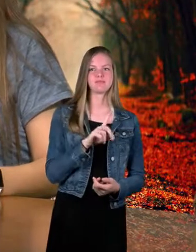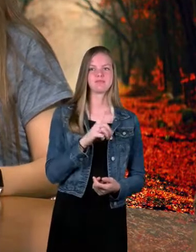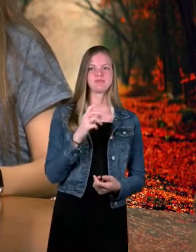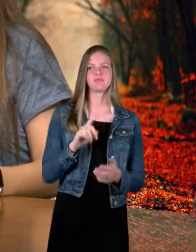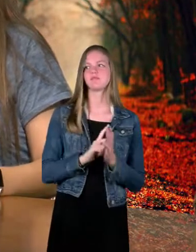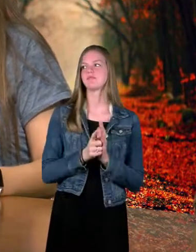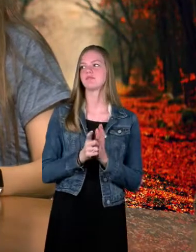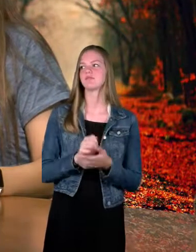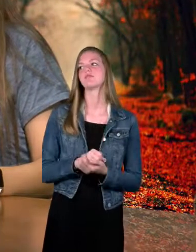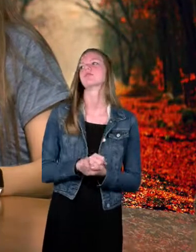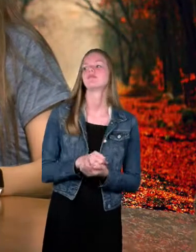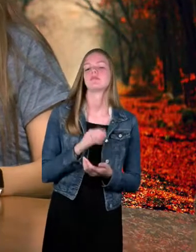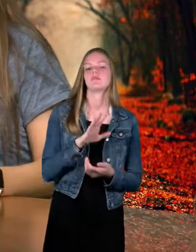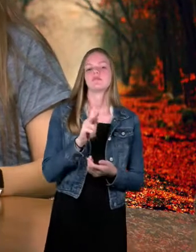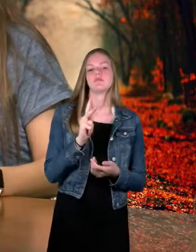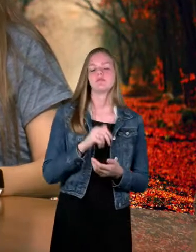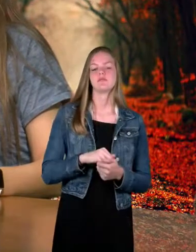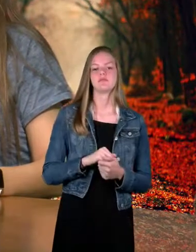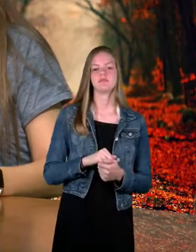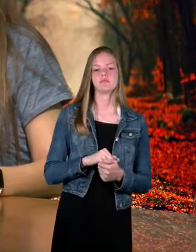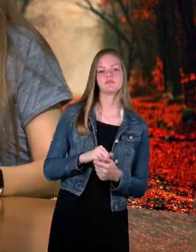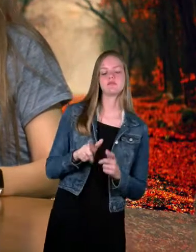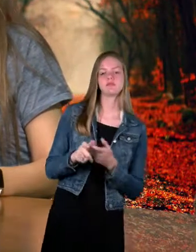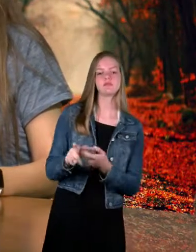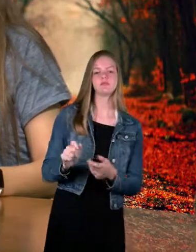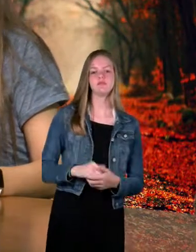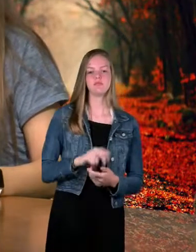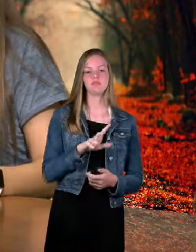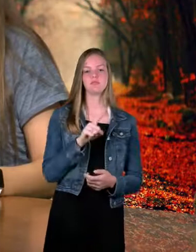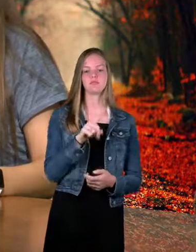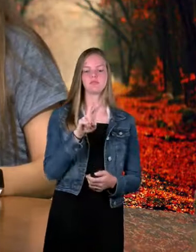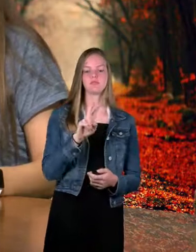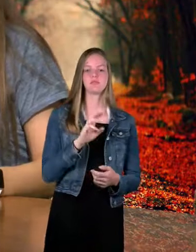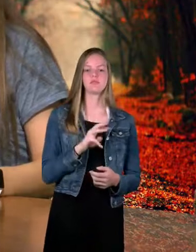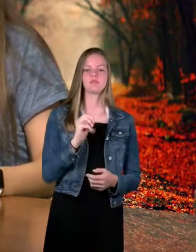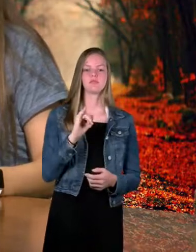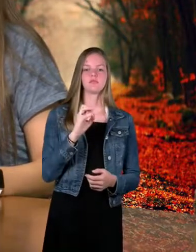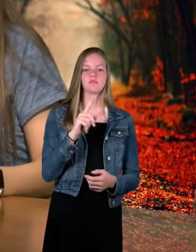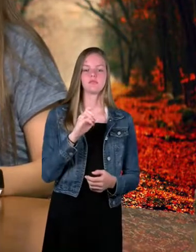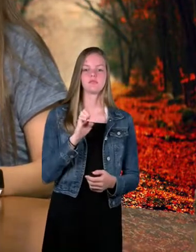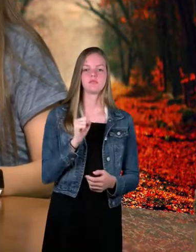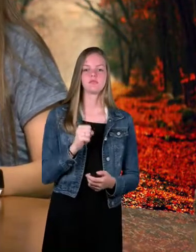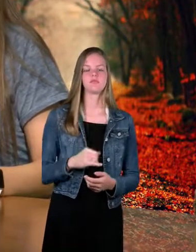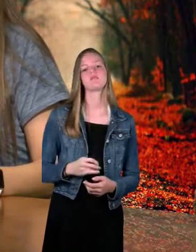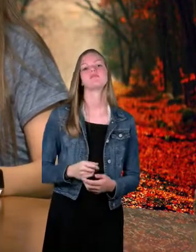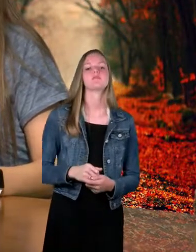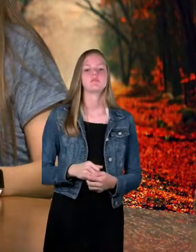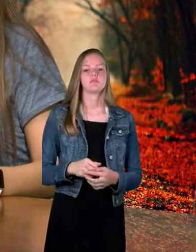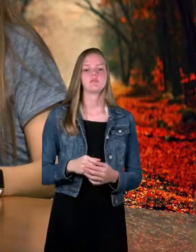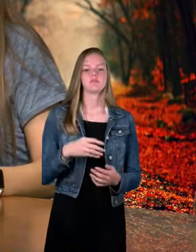doesn't know the course, it is a 5K or around 3.2 miles. who was also named